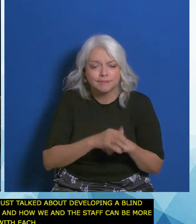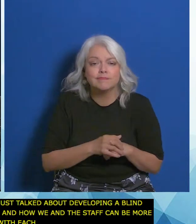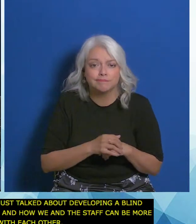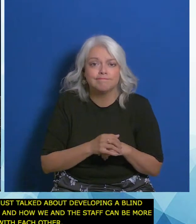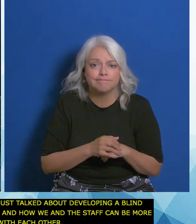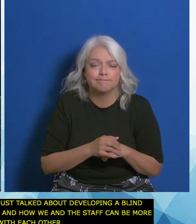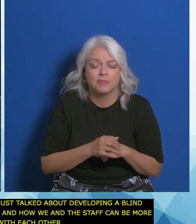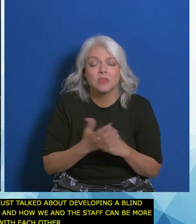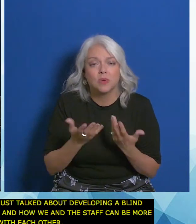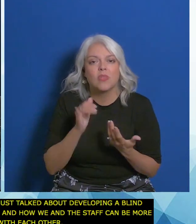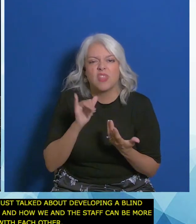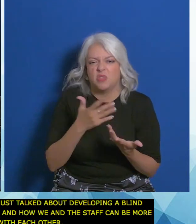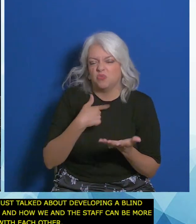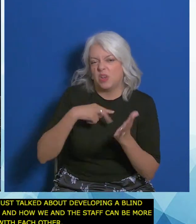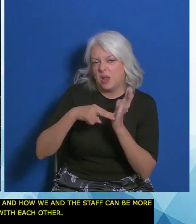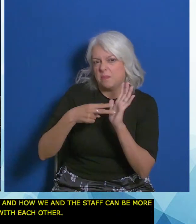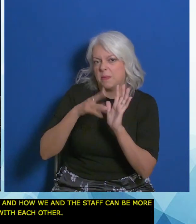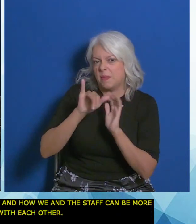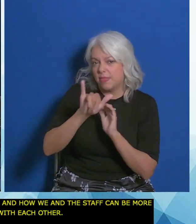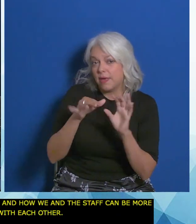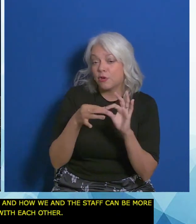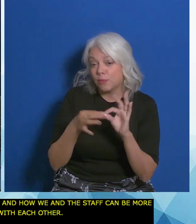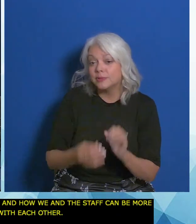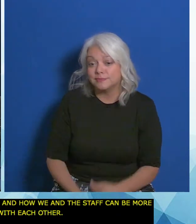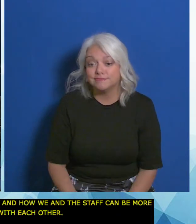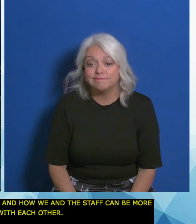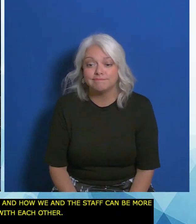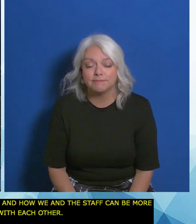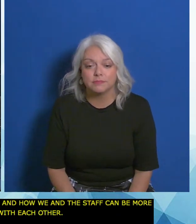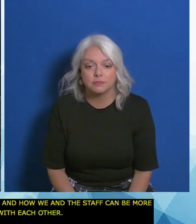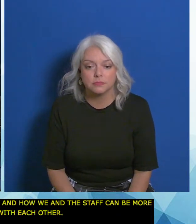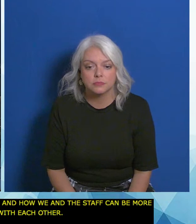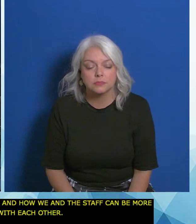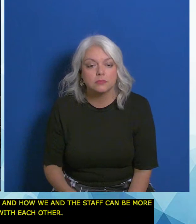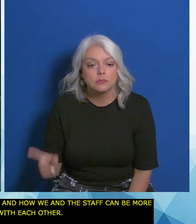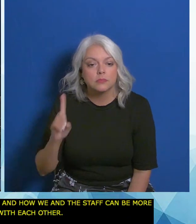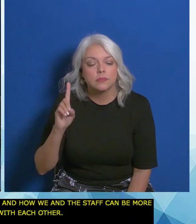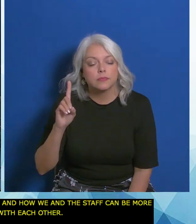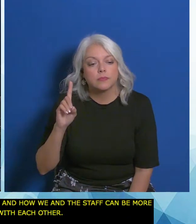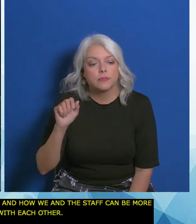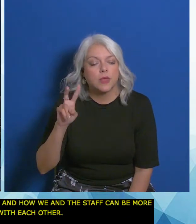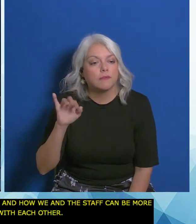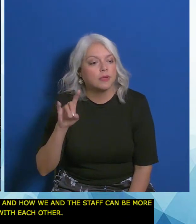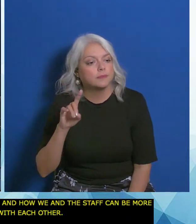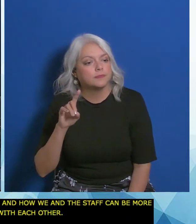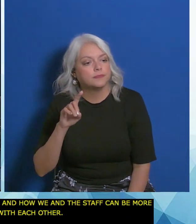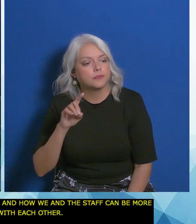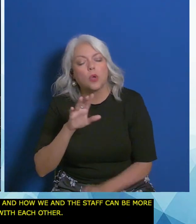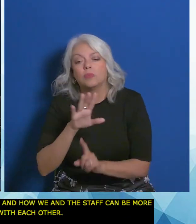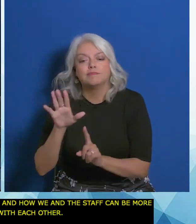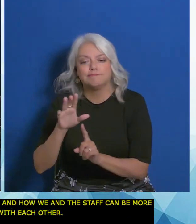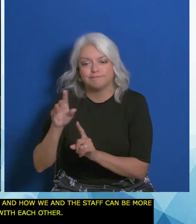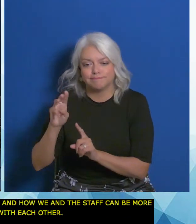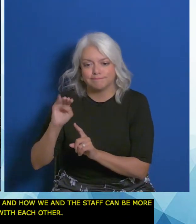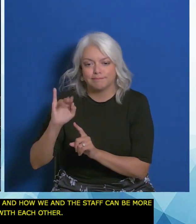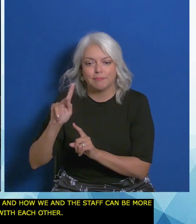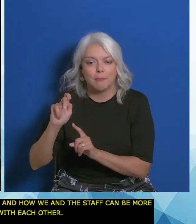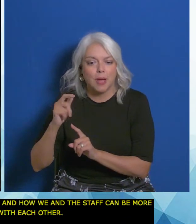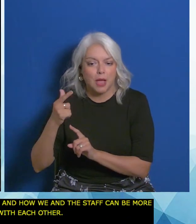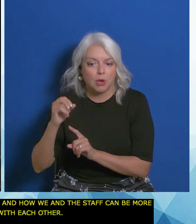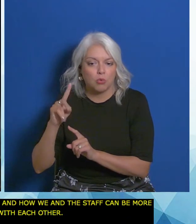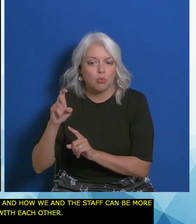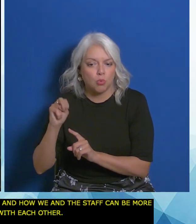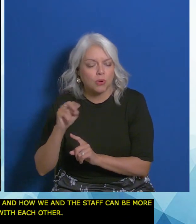So that is what I meant by that comment. Okay, thank you. Also in your report, you mentioned that there's going to be